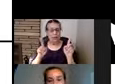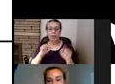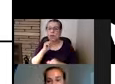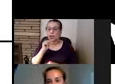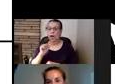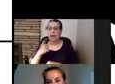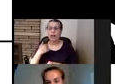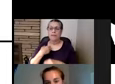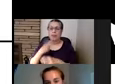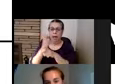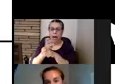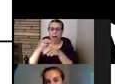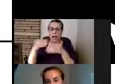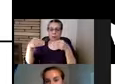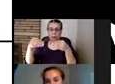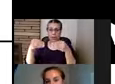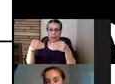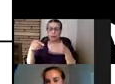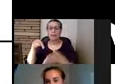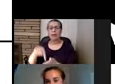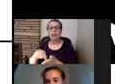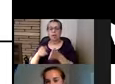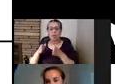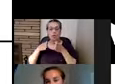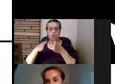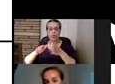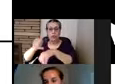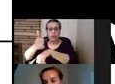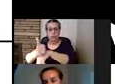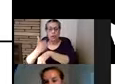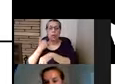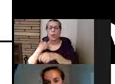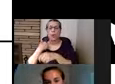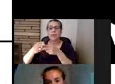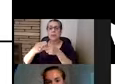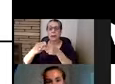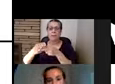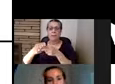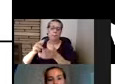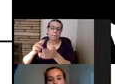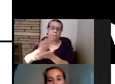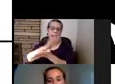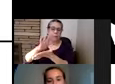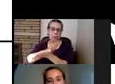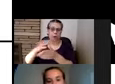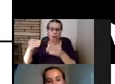dispensing hard plastic Charlie cards, the streetscape fare vending machine will dispense temporary tappable Charlie cards.